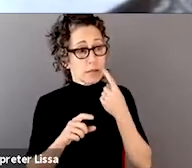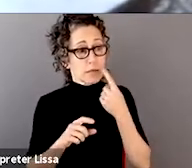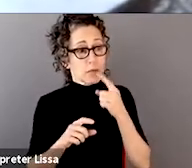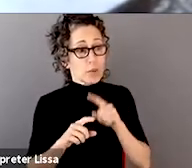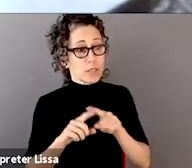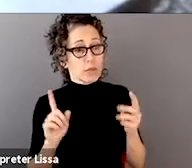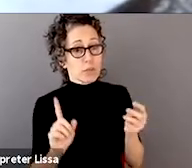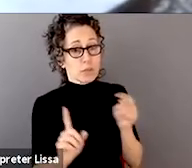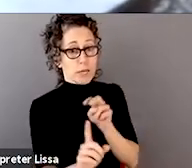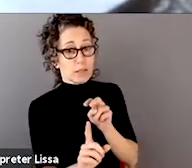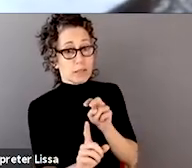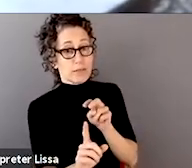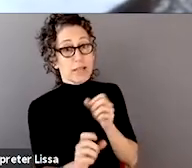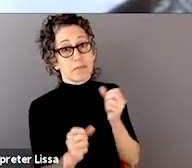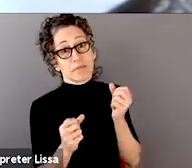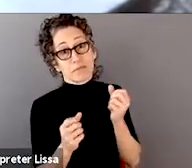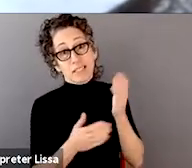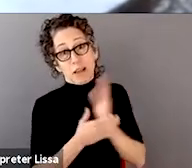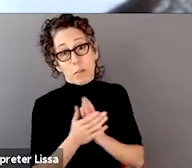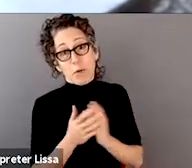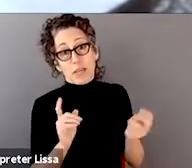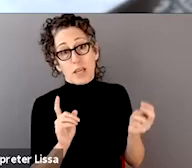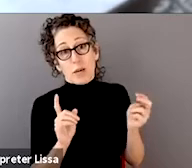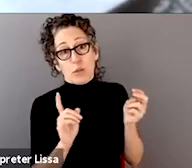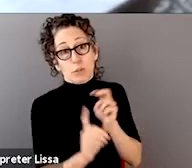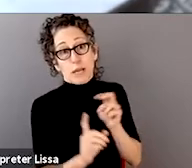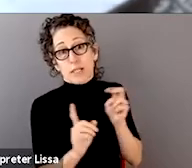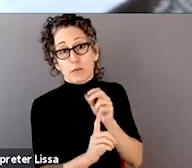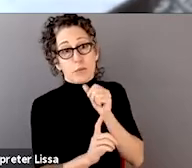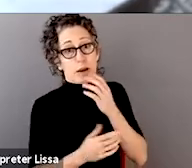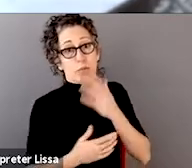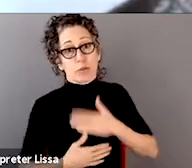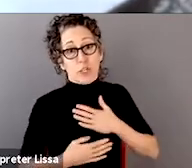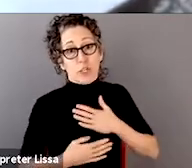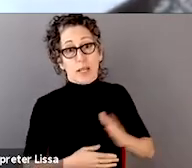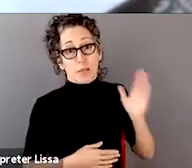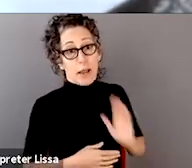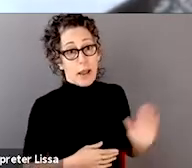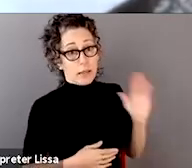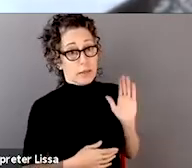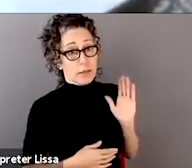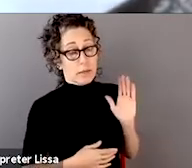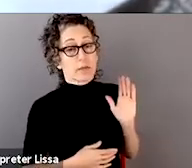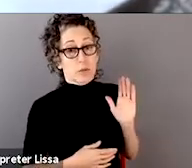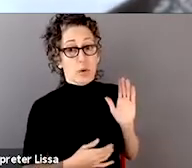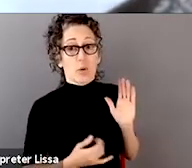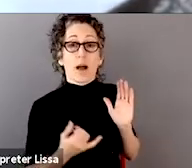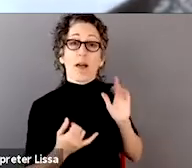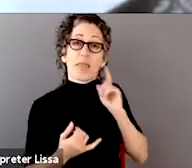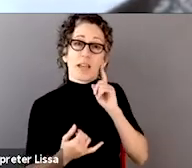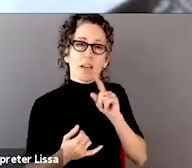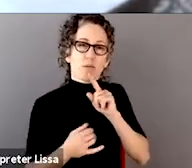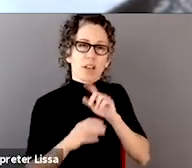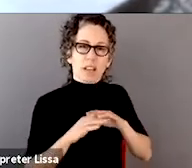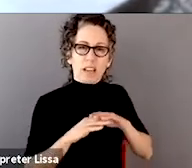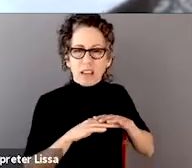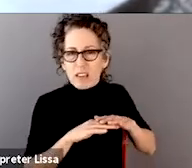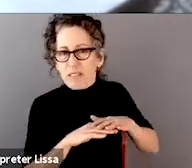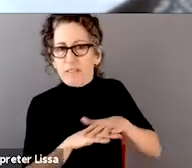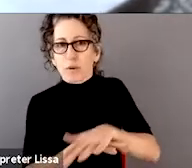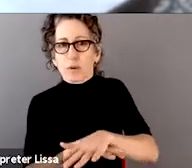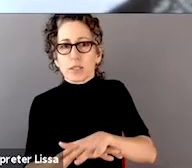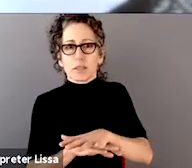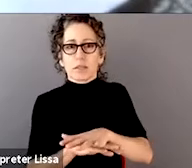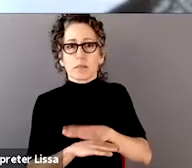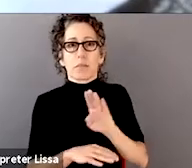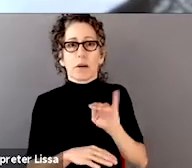been underappreciated in the past. And this sort of different perspectives, I think, pervades a lot of the discussion of biased algorithms.